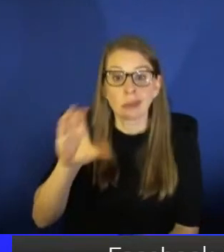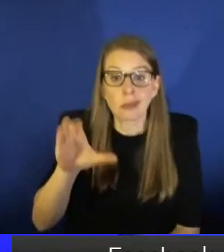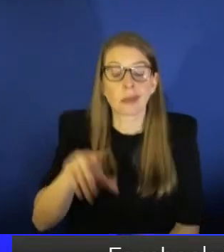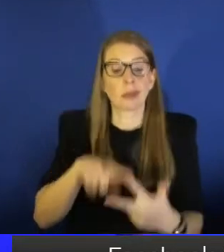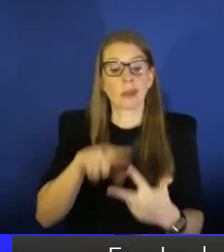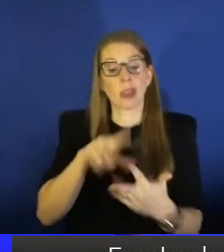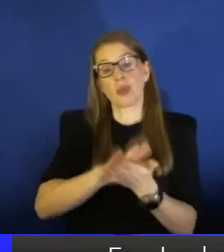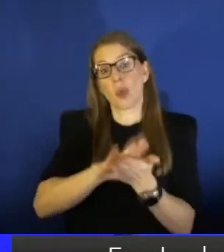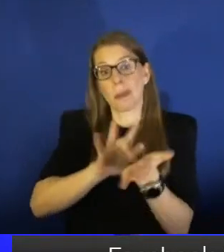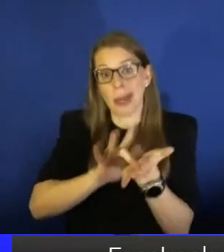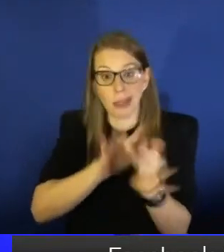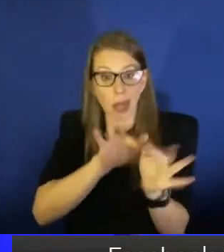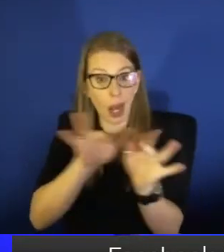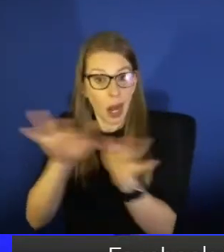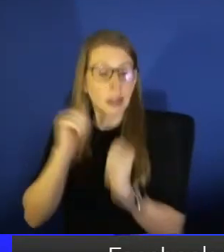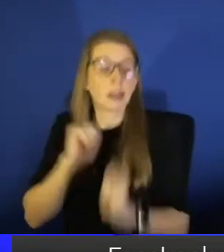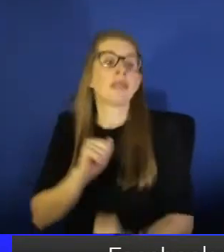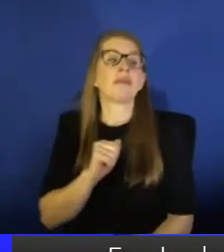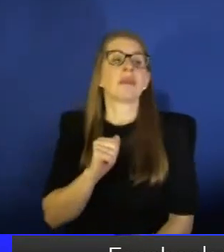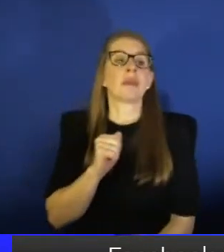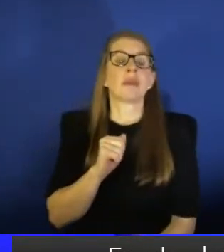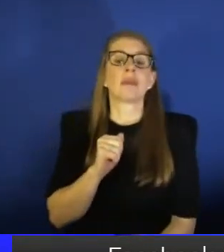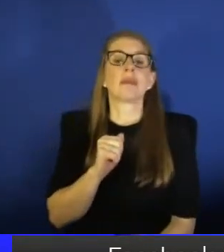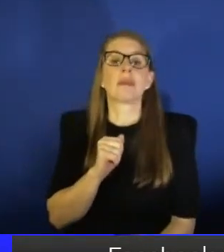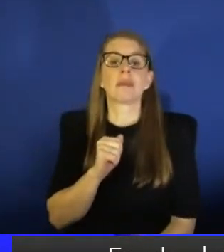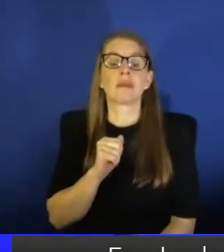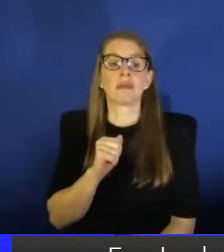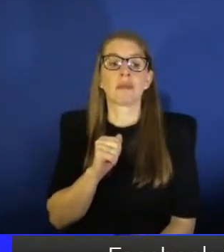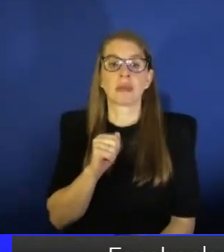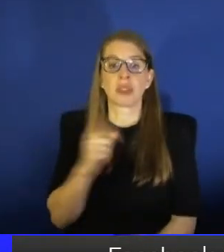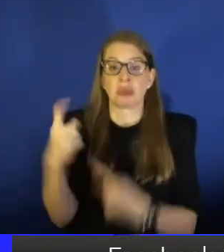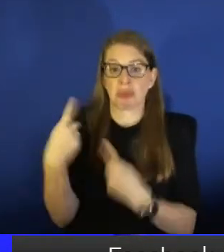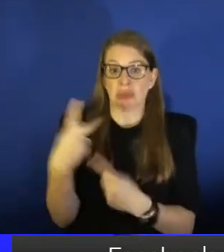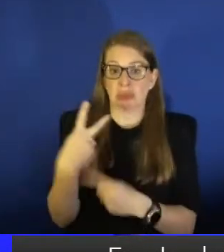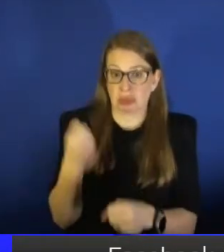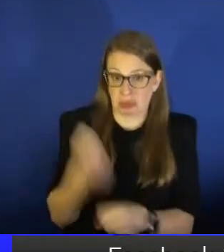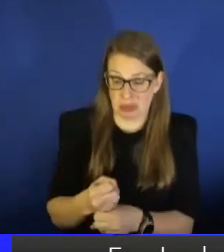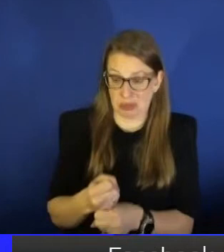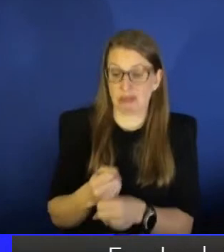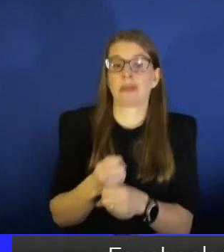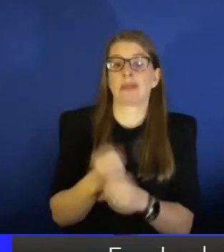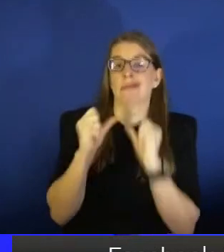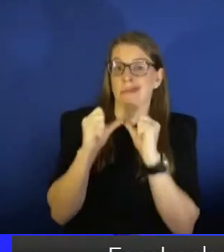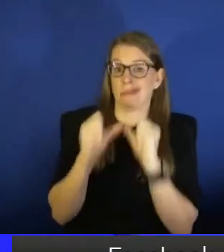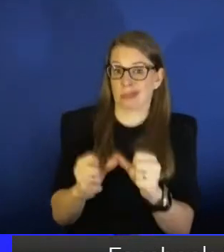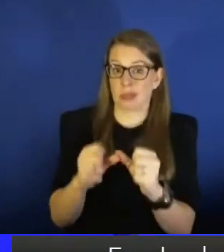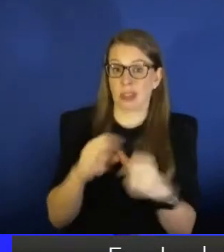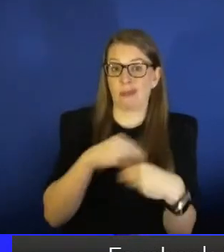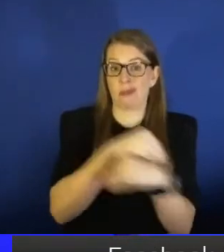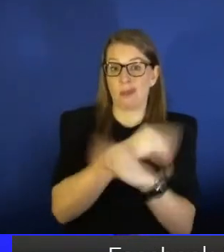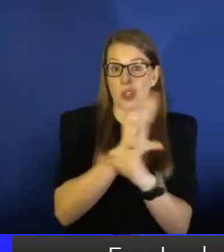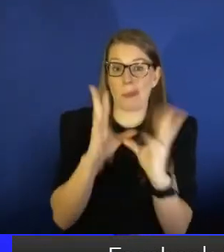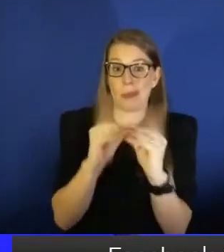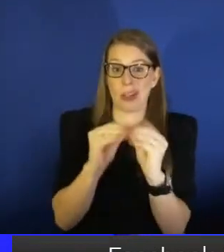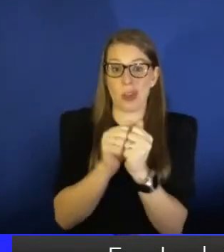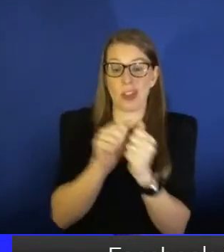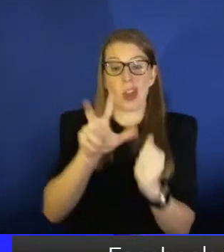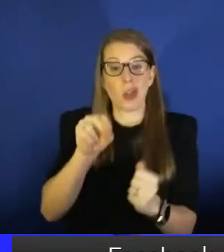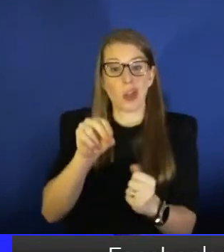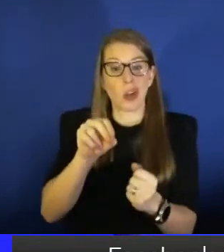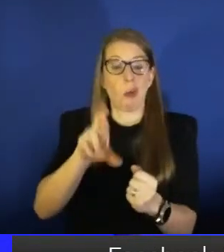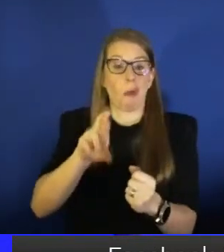whatnot. And so we did that really over the 2 years of the COVID pandemic, virtual meetings with 30, 40 plus